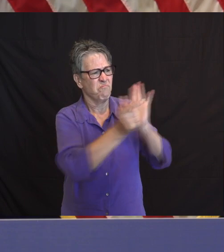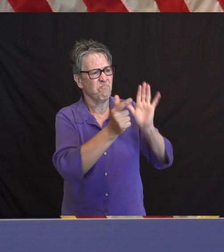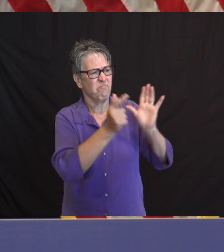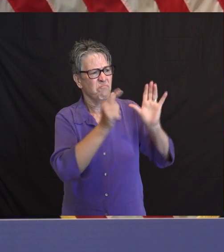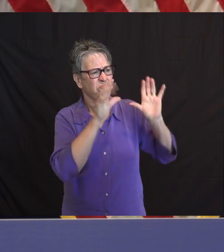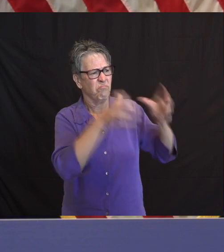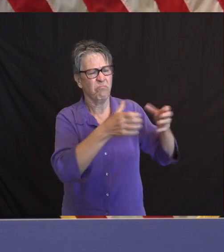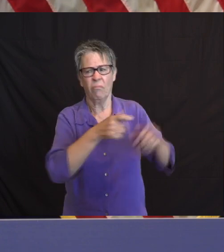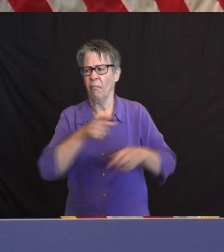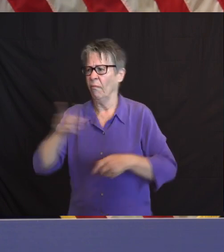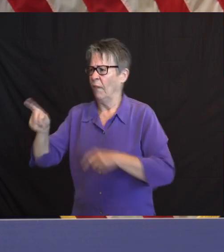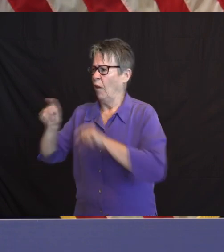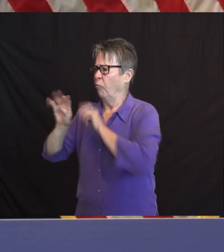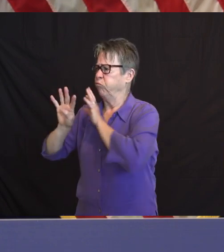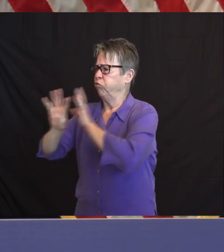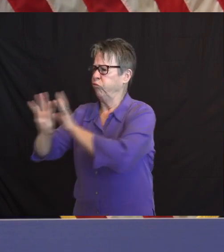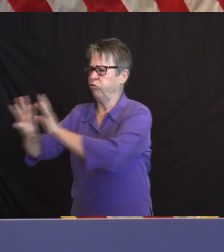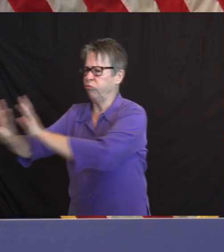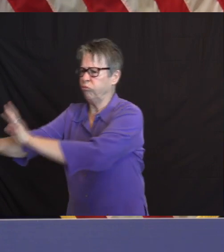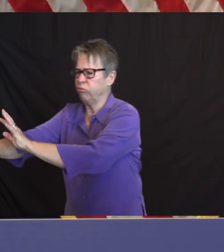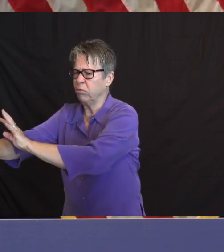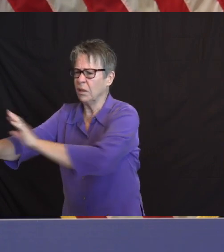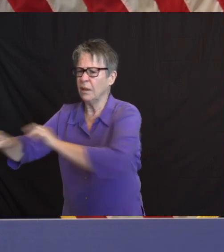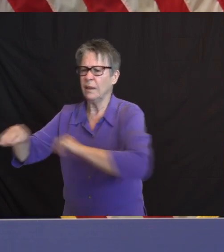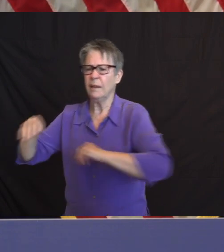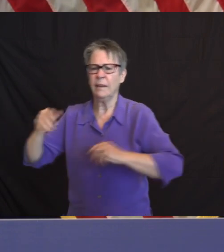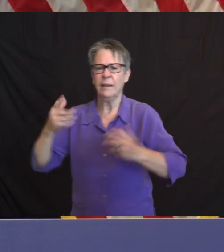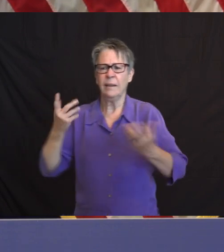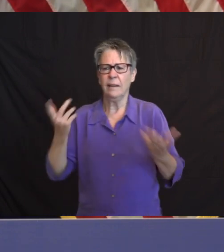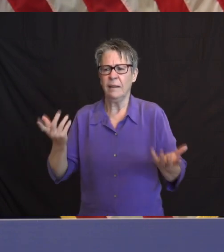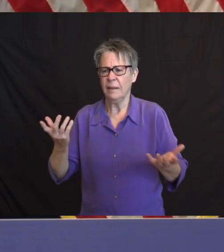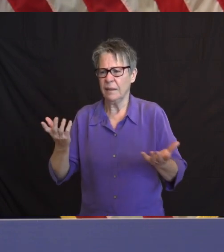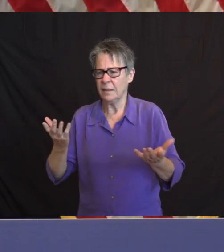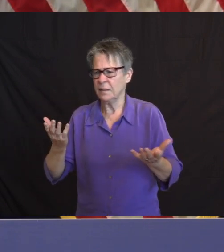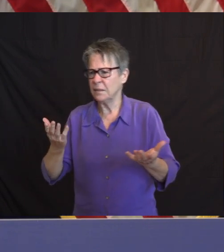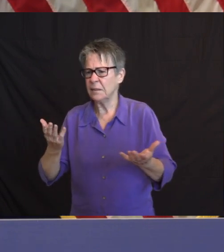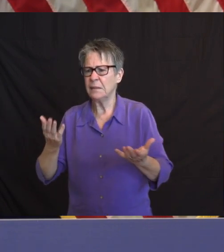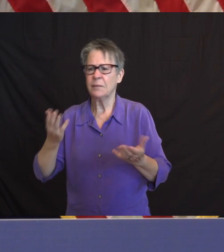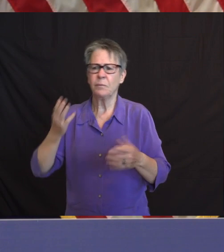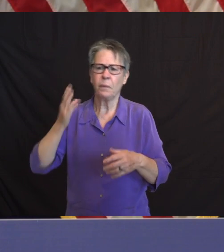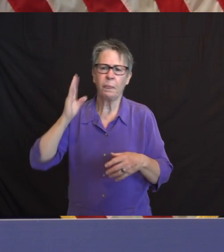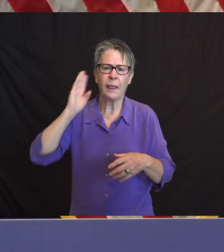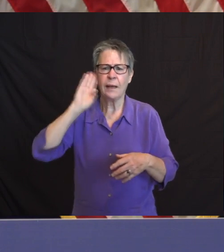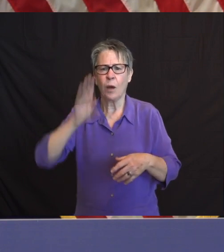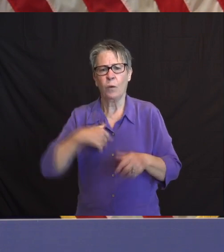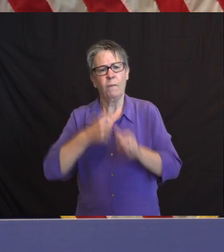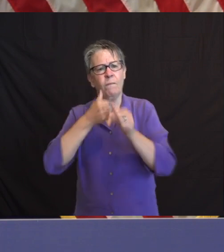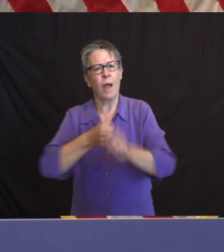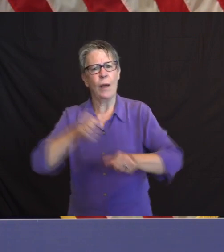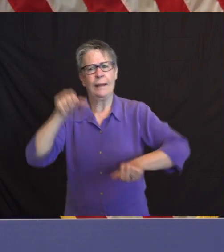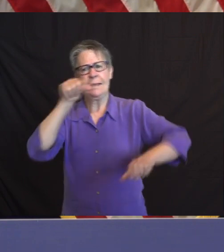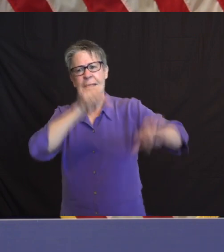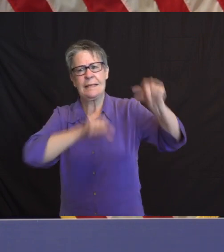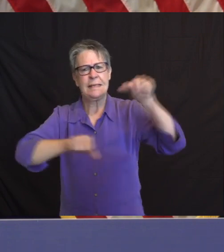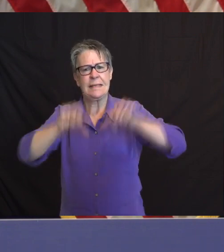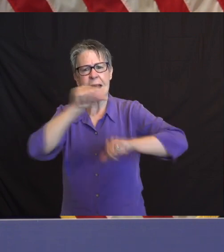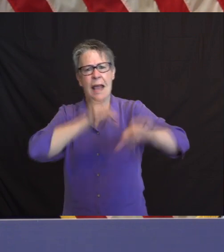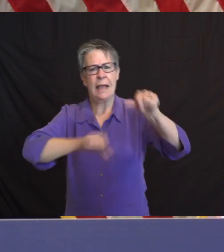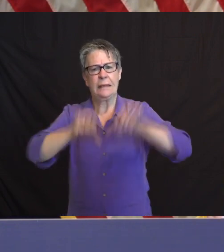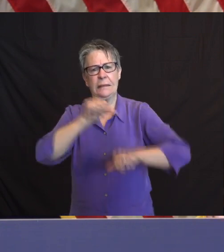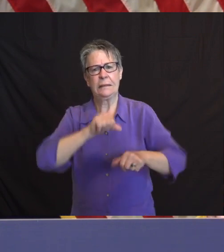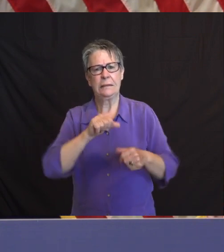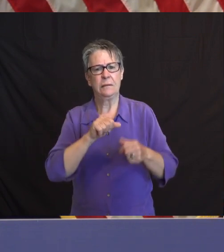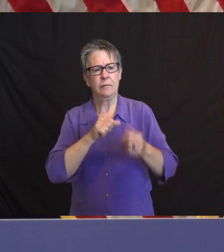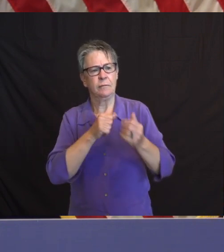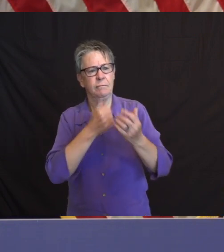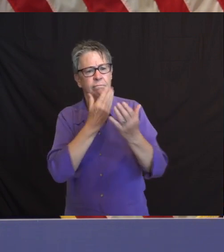actually months about how one standard based on science, data, and fact should be applied to our entire state, and yet